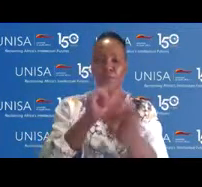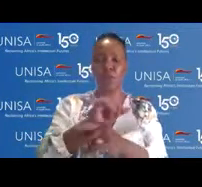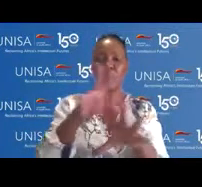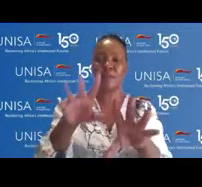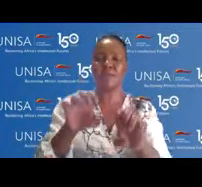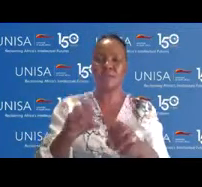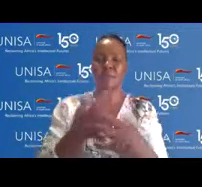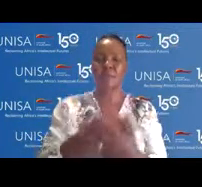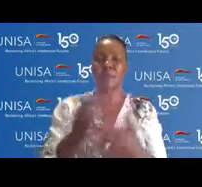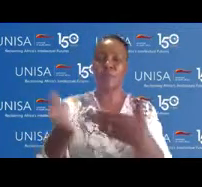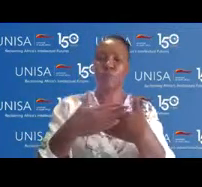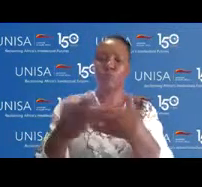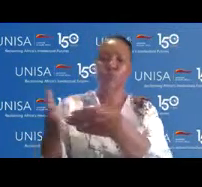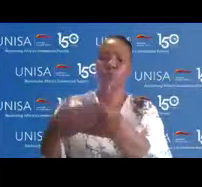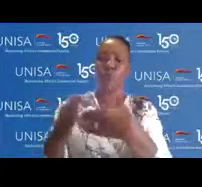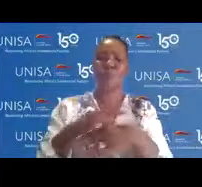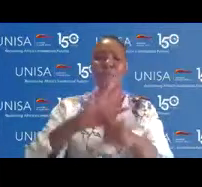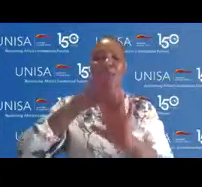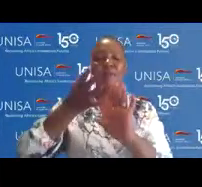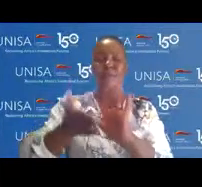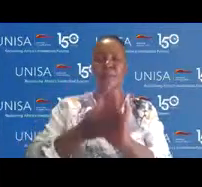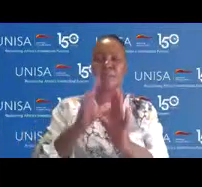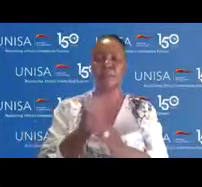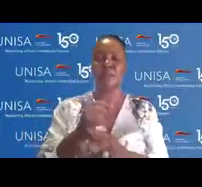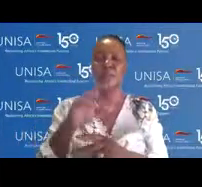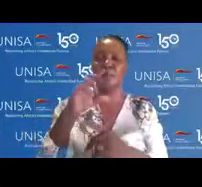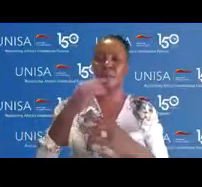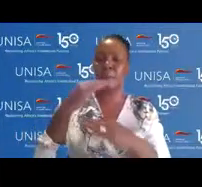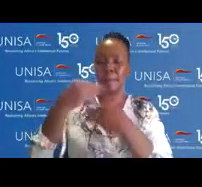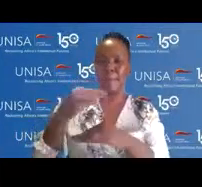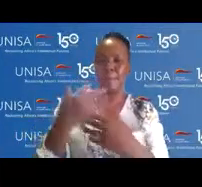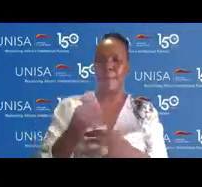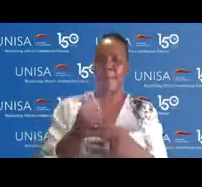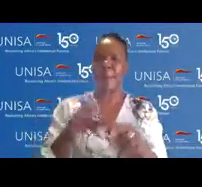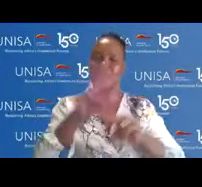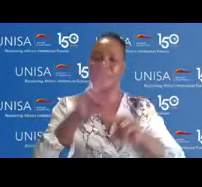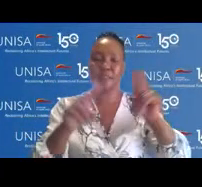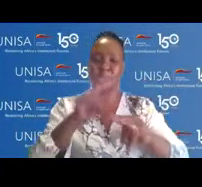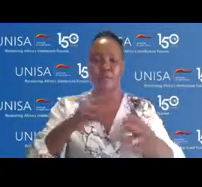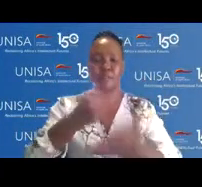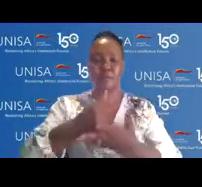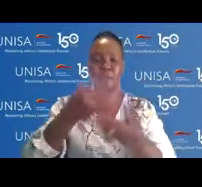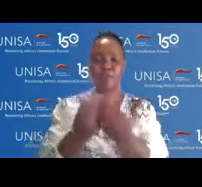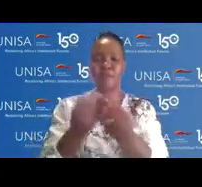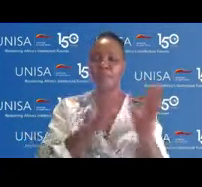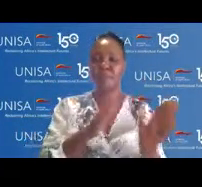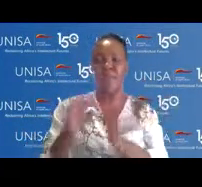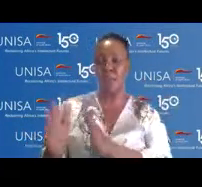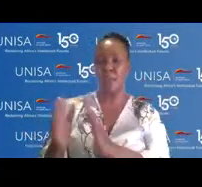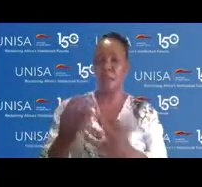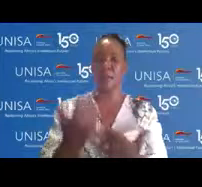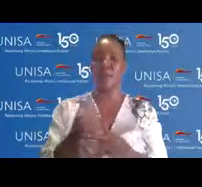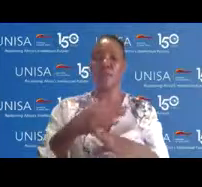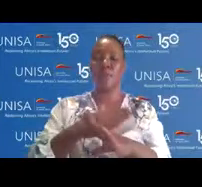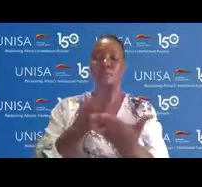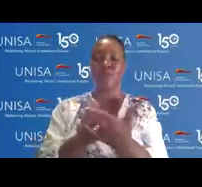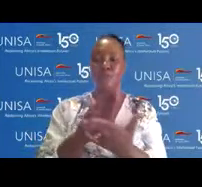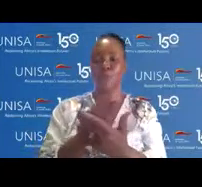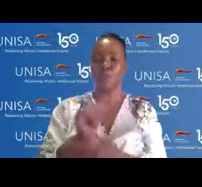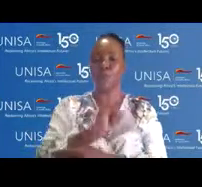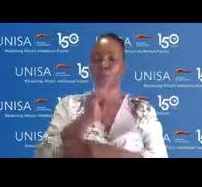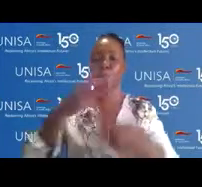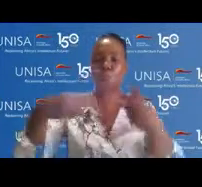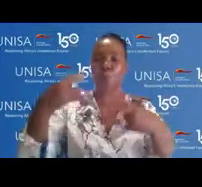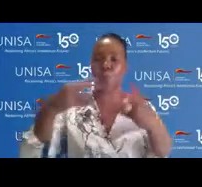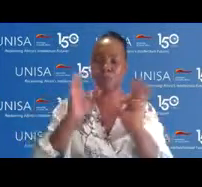as possible. Go to your device care, check how your device is behaving so that you can make sure it's working